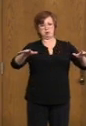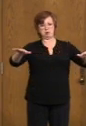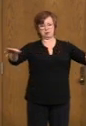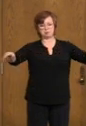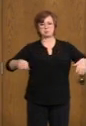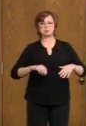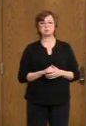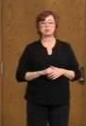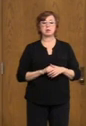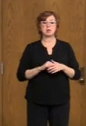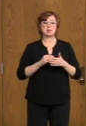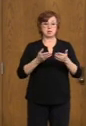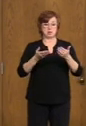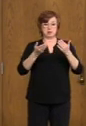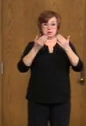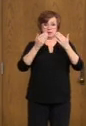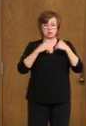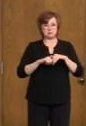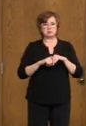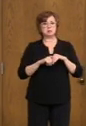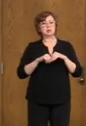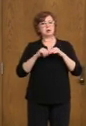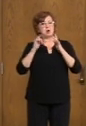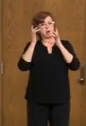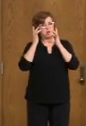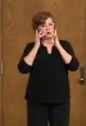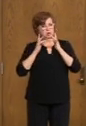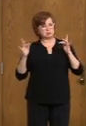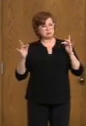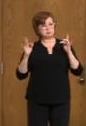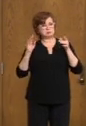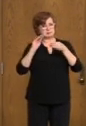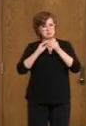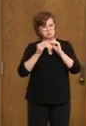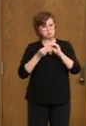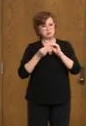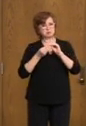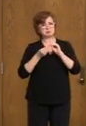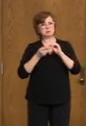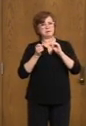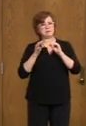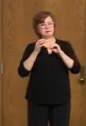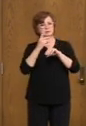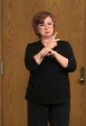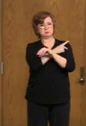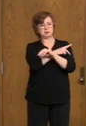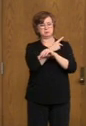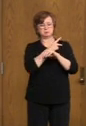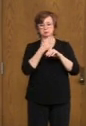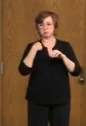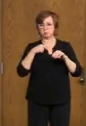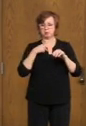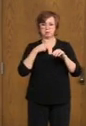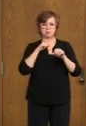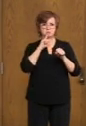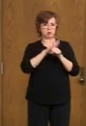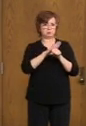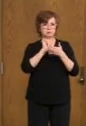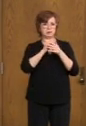the hospitalizations, we have said since day one that we will manage appropriately to ensure that our hospital